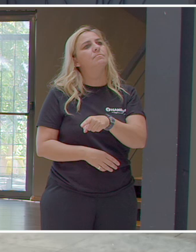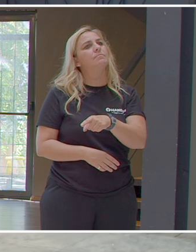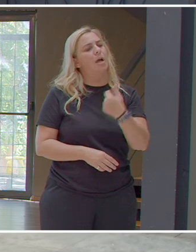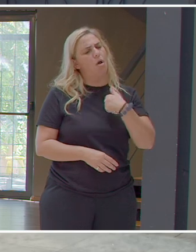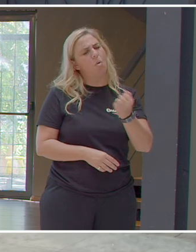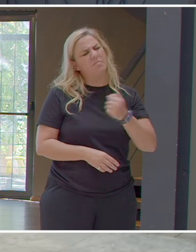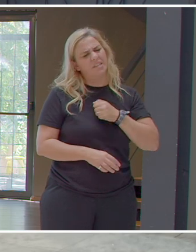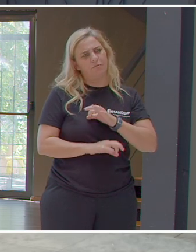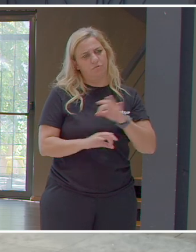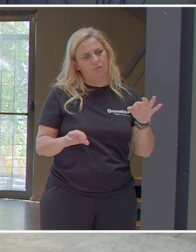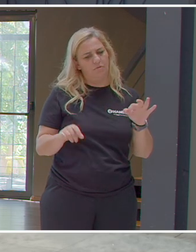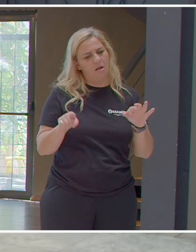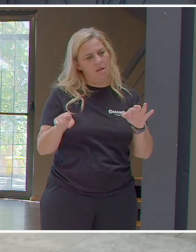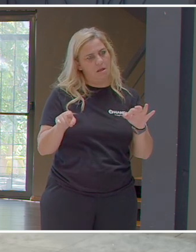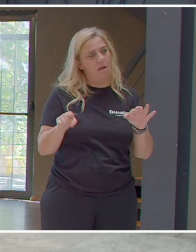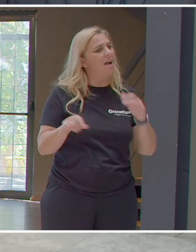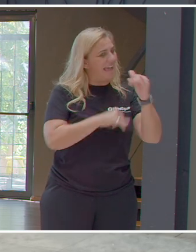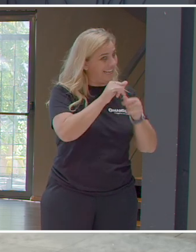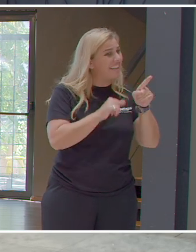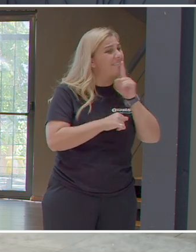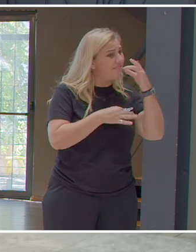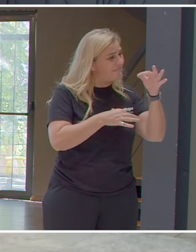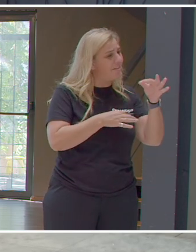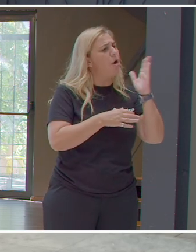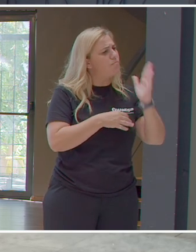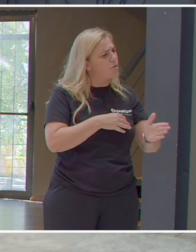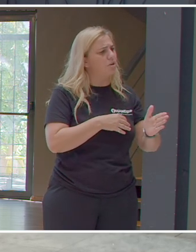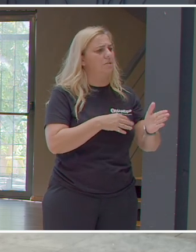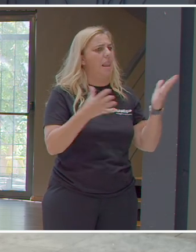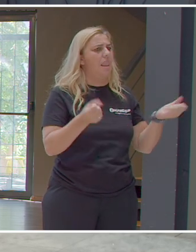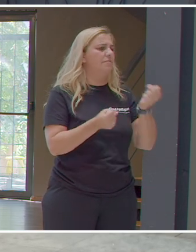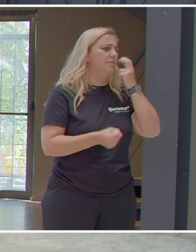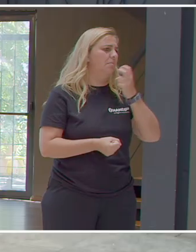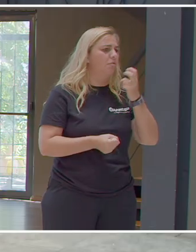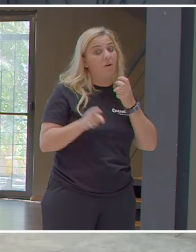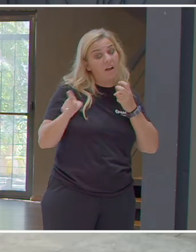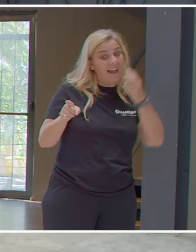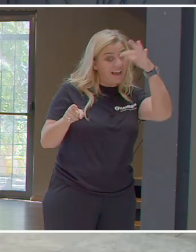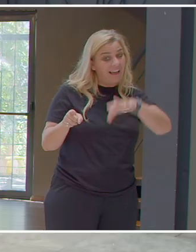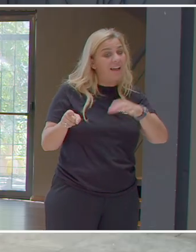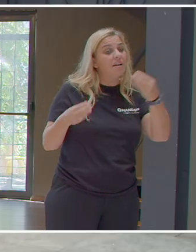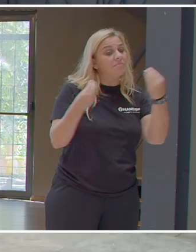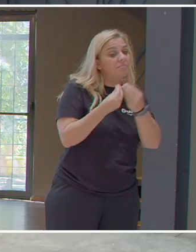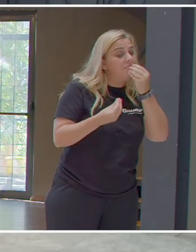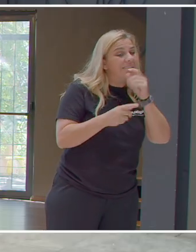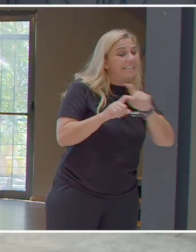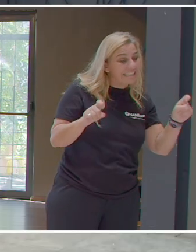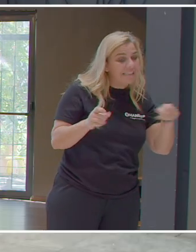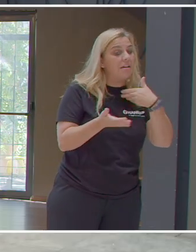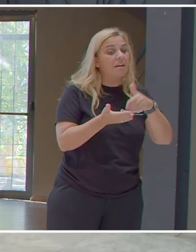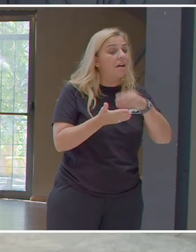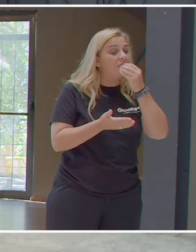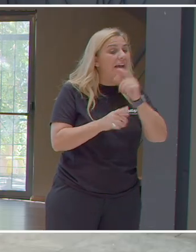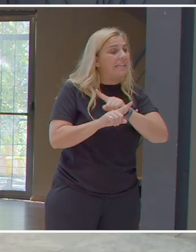money that there's some sources on this website to get some info on which foods to eat, which foods to avoid, and how